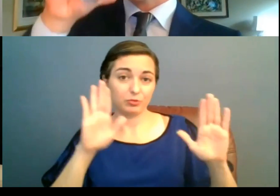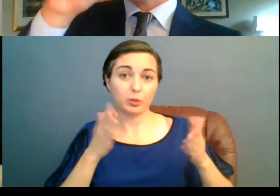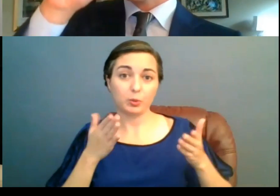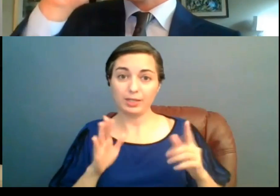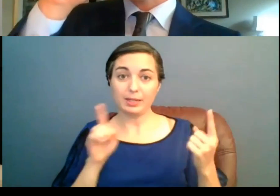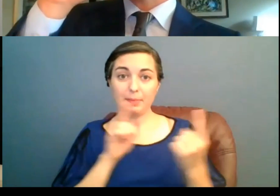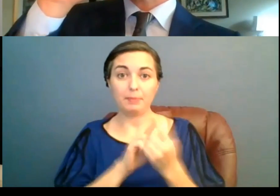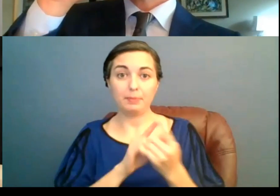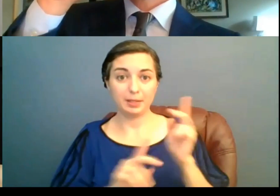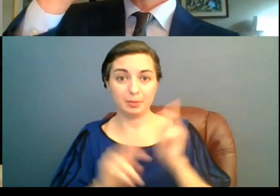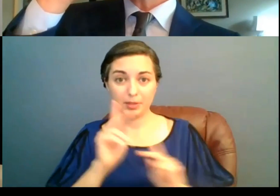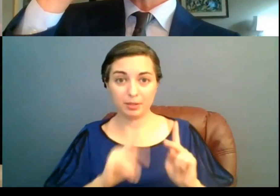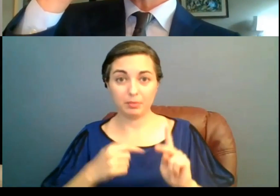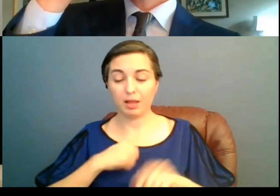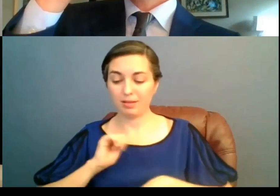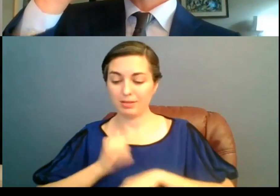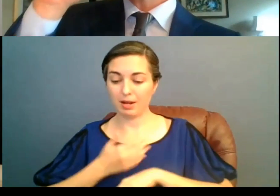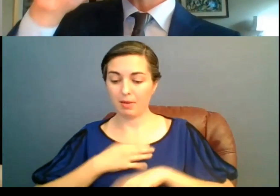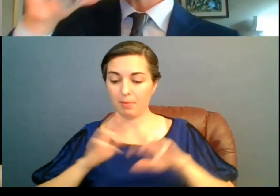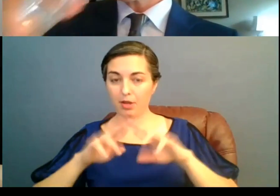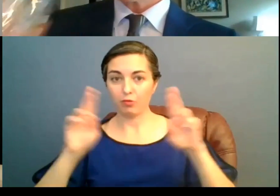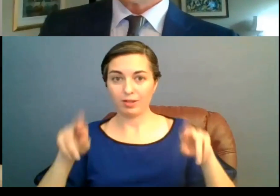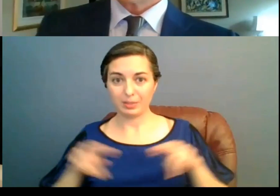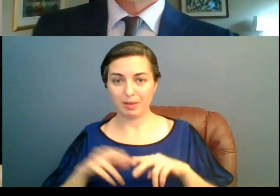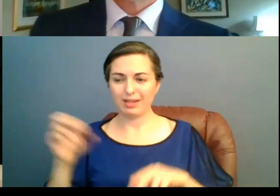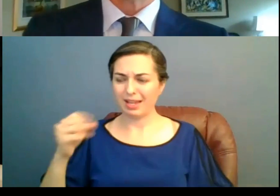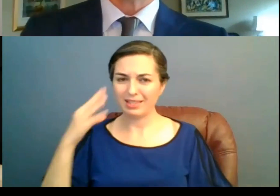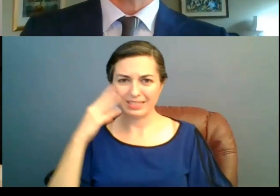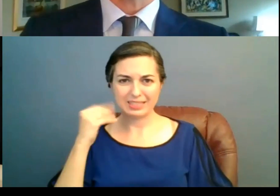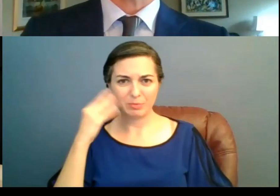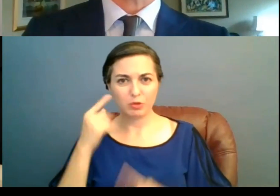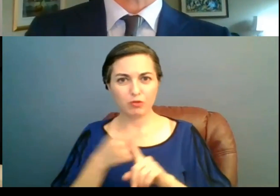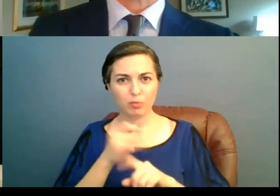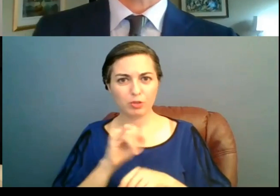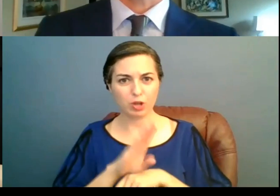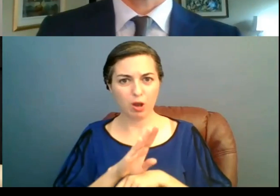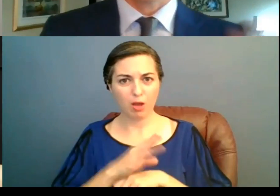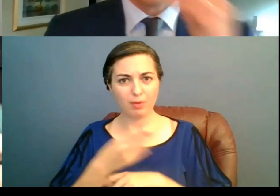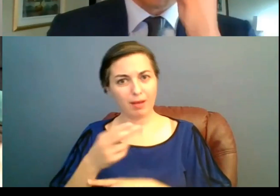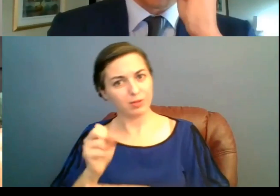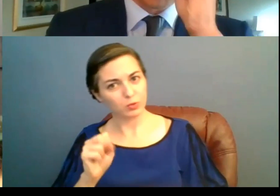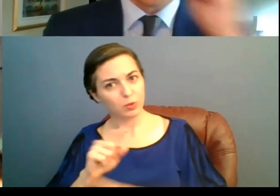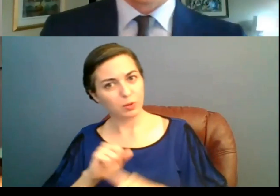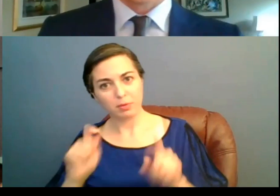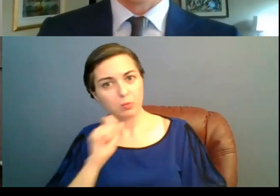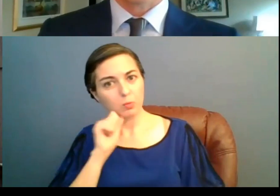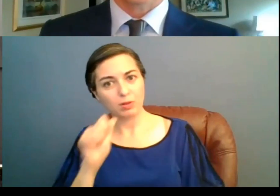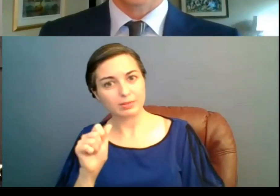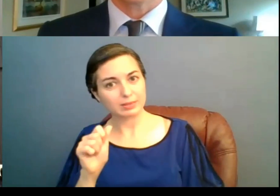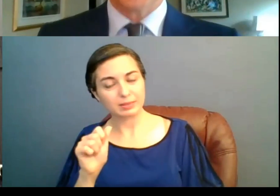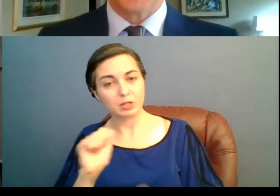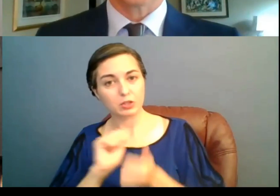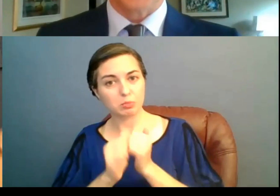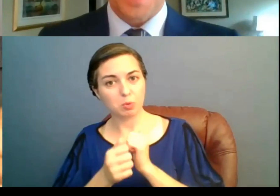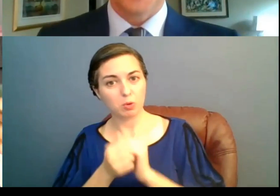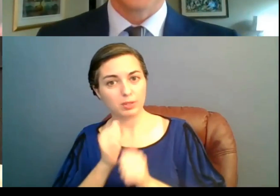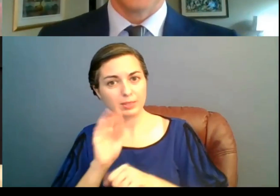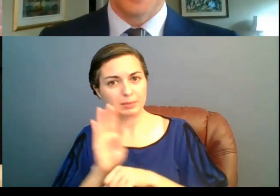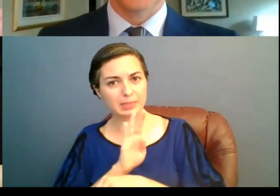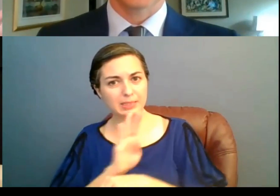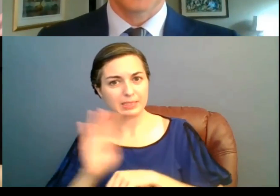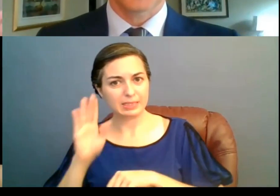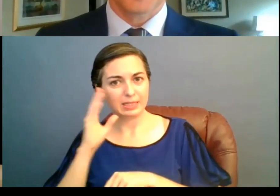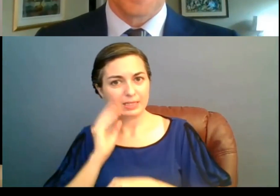had put together my resume, and yes, I had experience from a job in high school, but it wasn't necessarily, you know, sports business